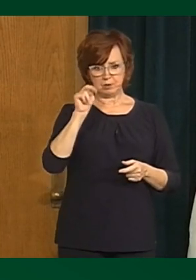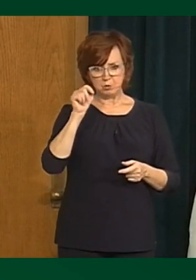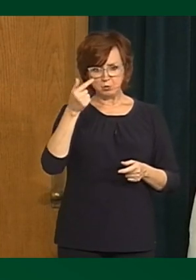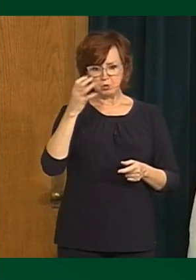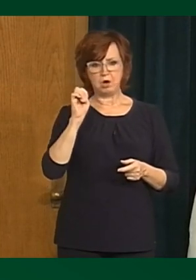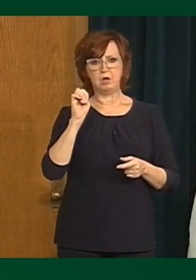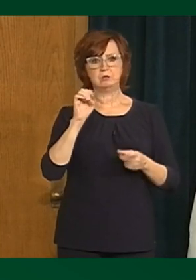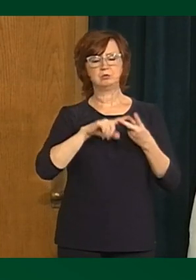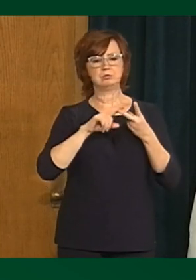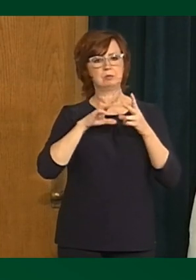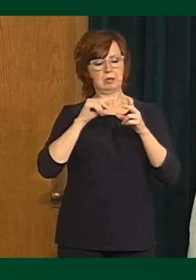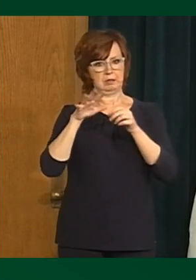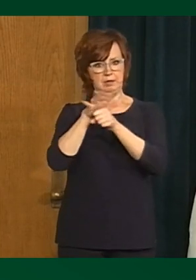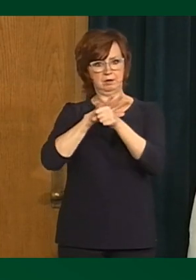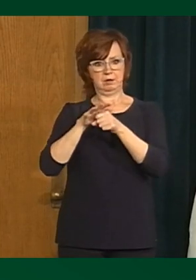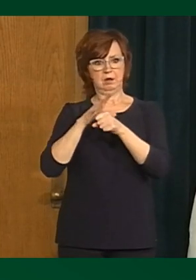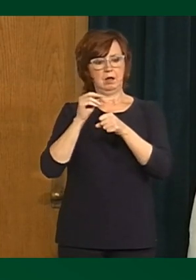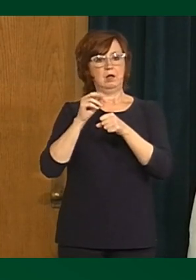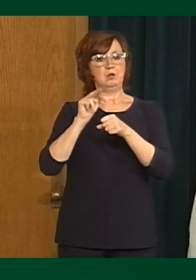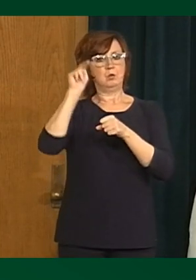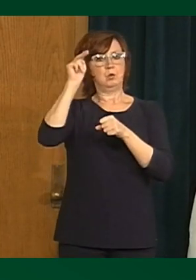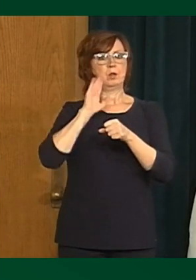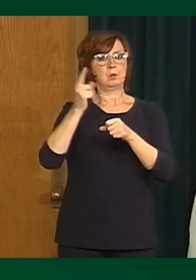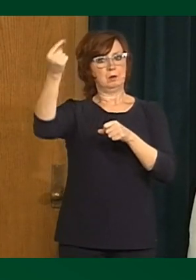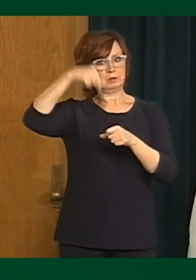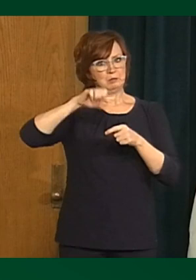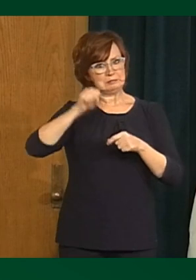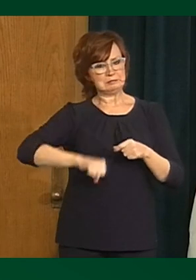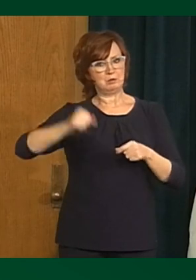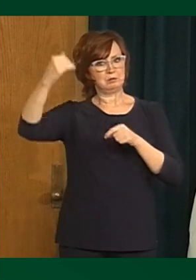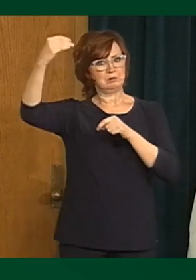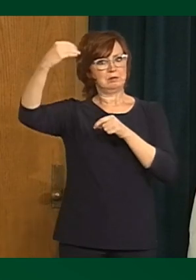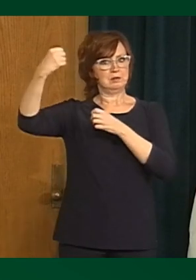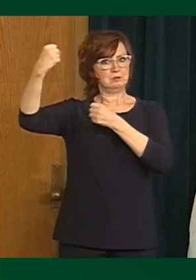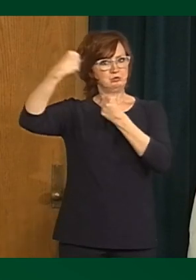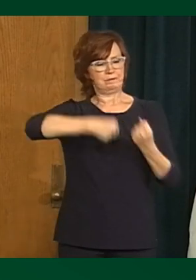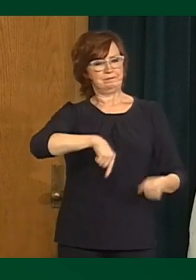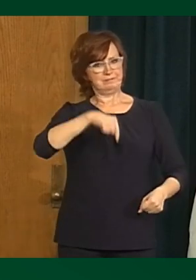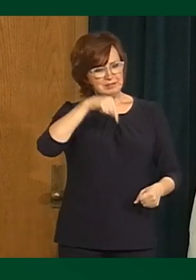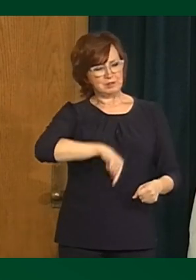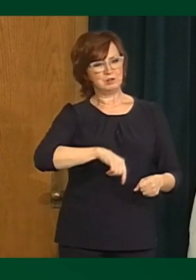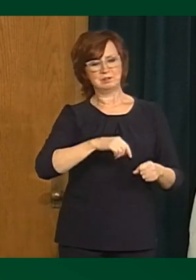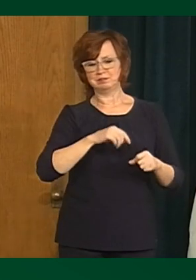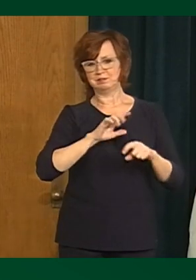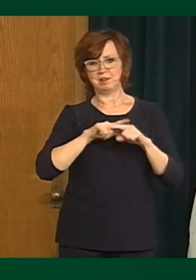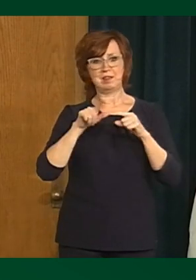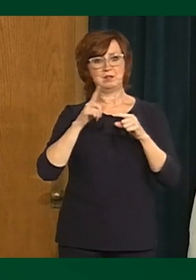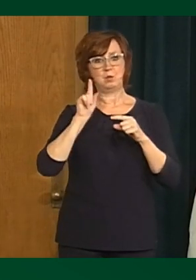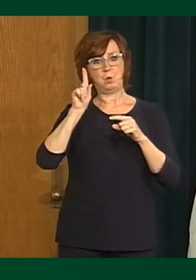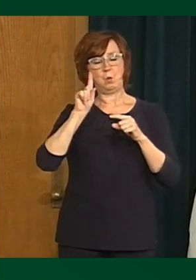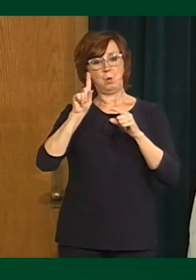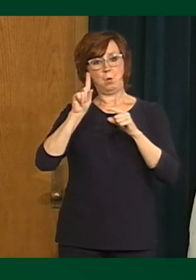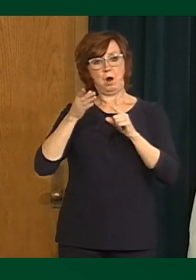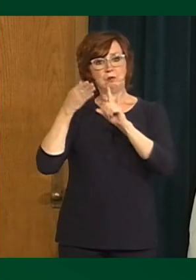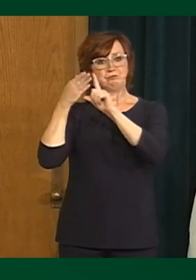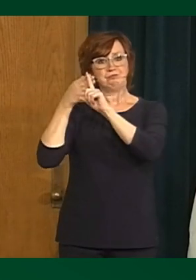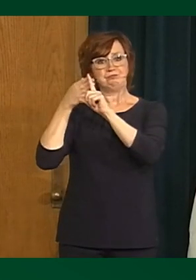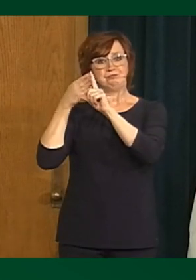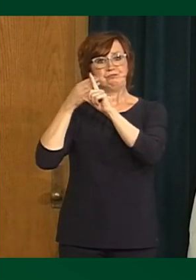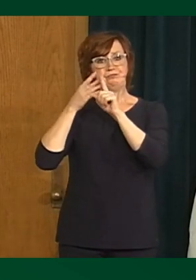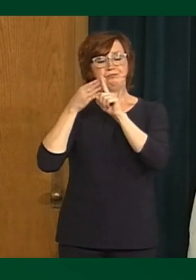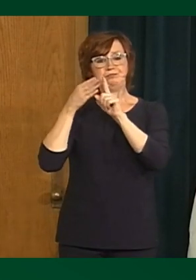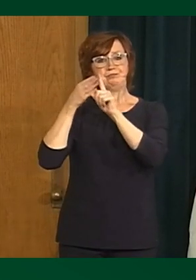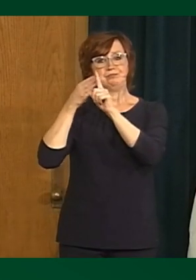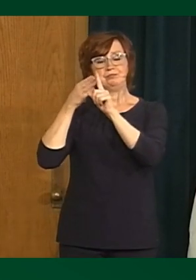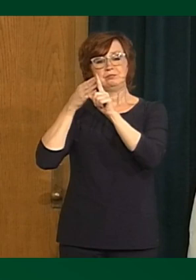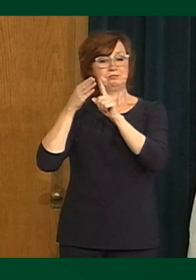will come south to southern communities as well. The road travels both ways. I mean, I can't speak specifically to